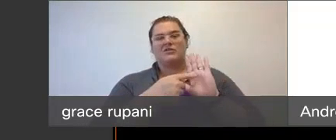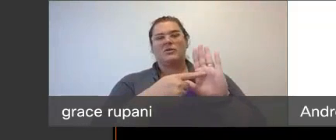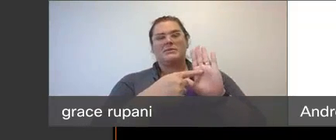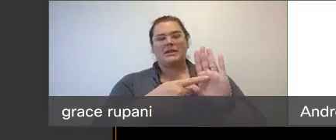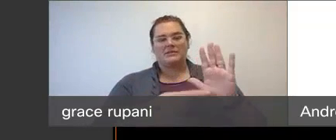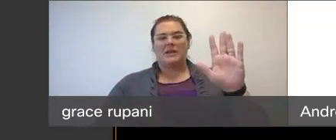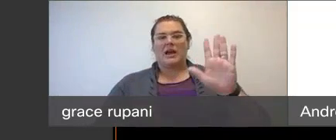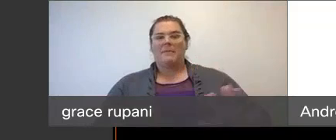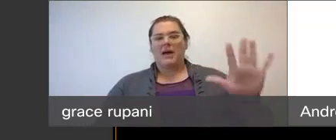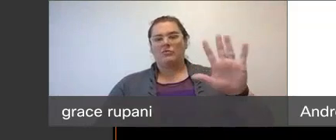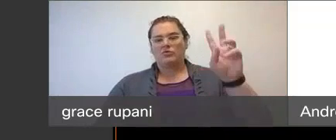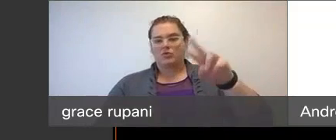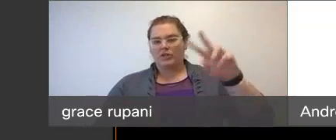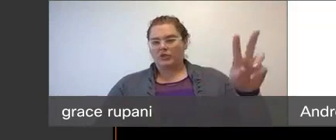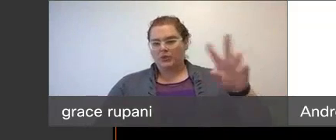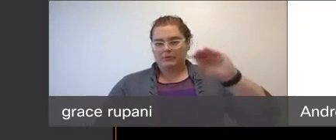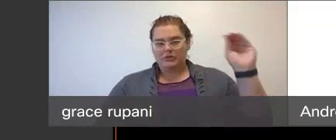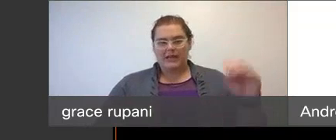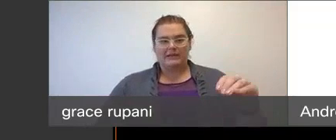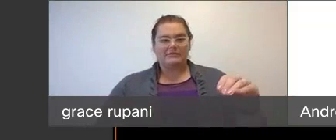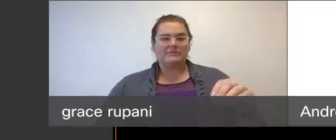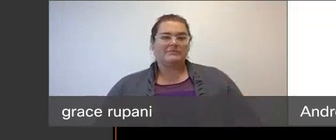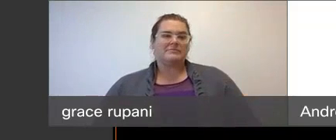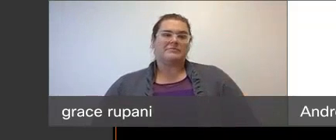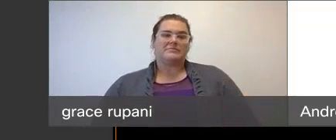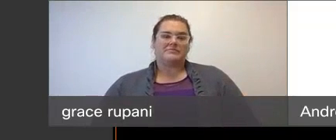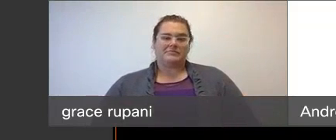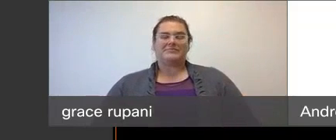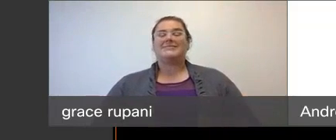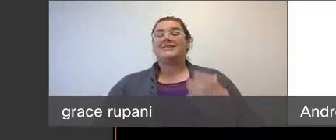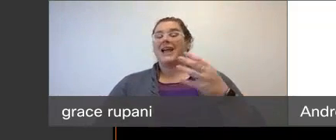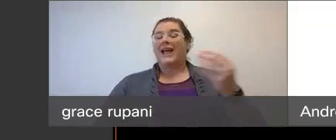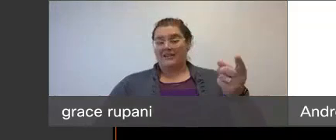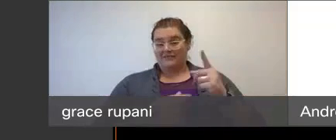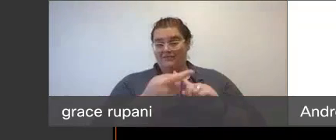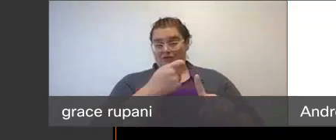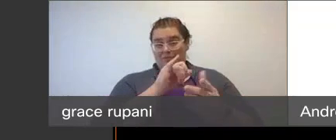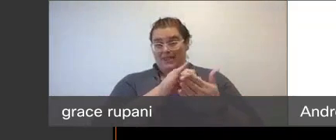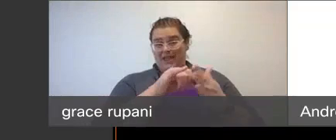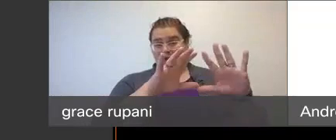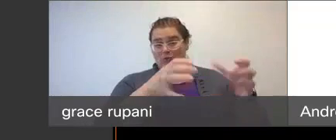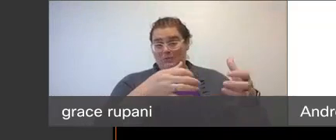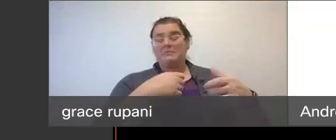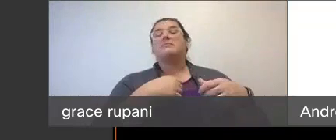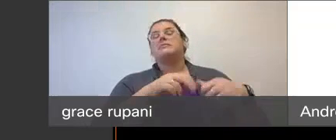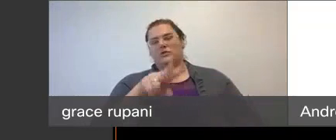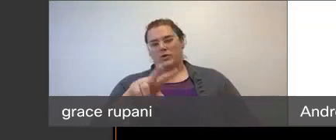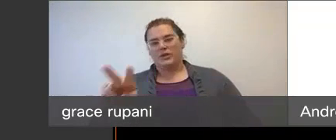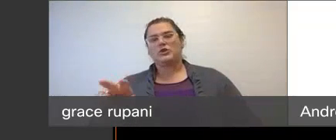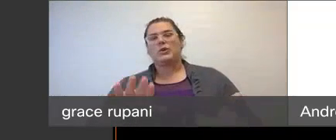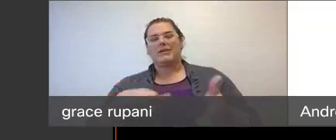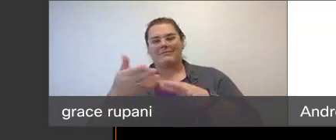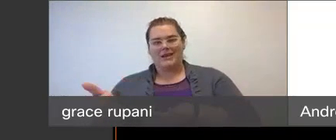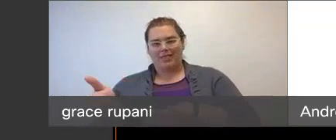people in supported living who've contracted COVID. And amongst those, there have been 22 deaths, 15